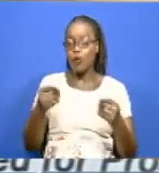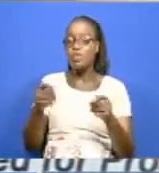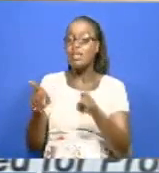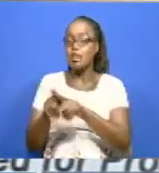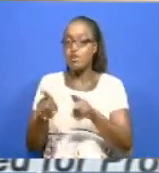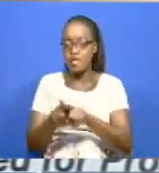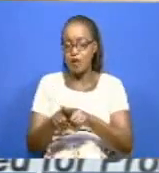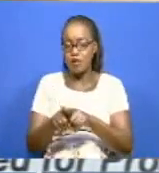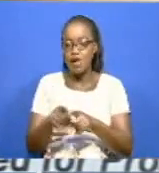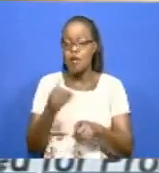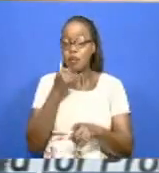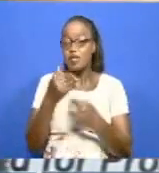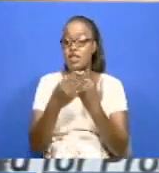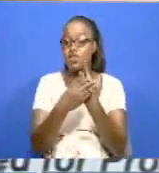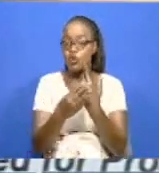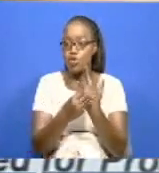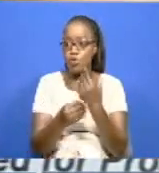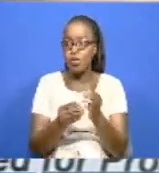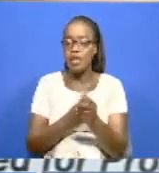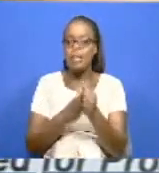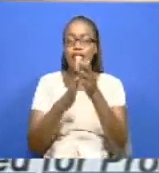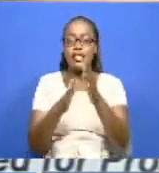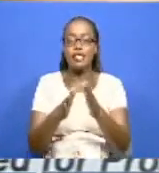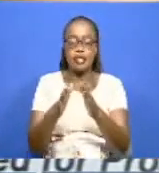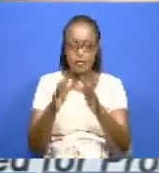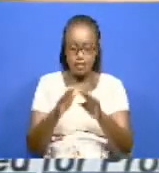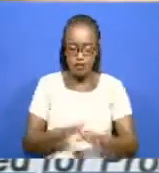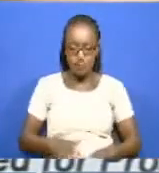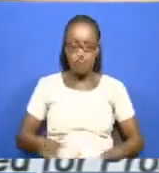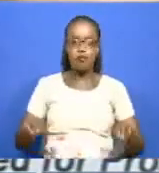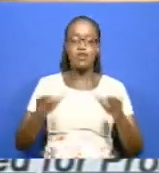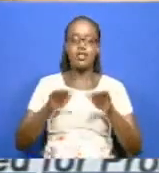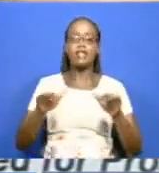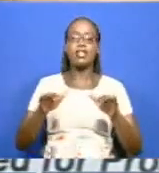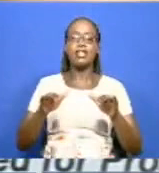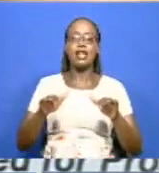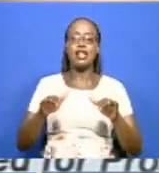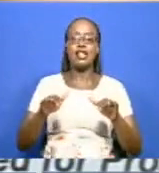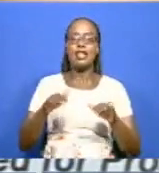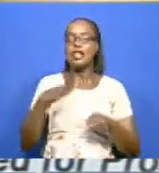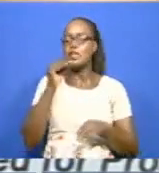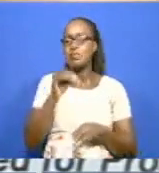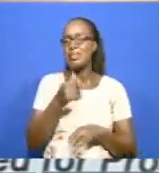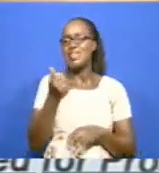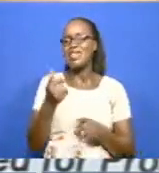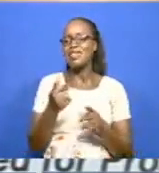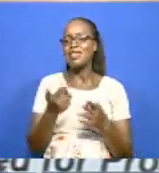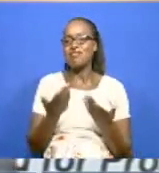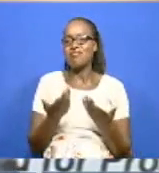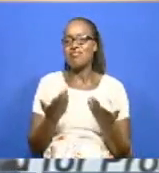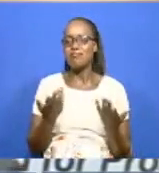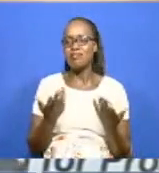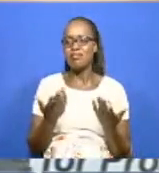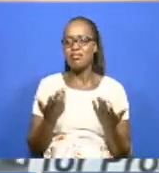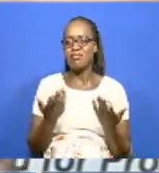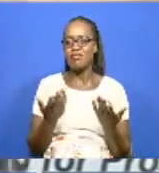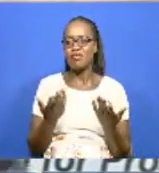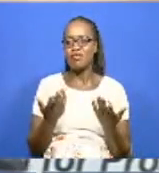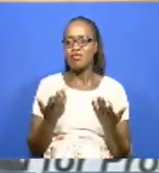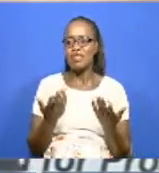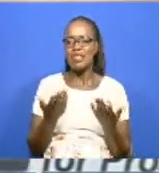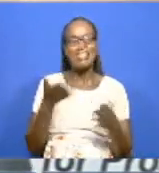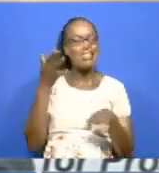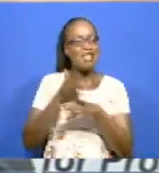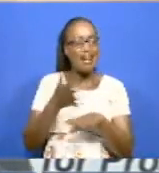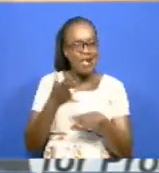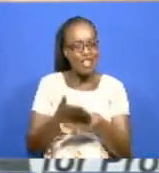mistakes, where leaders take the platform and just basically say anything. It doesn't matter whether they are lying or